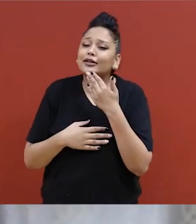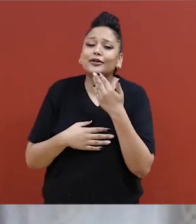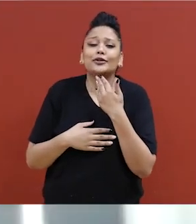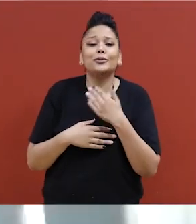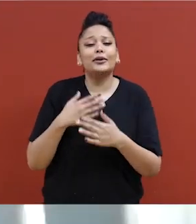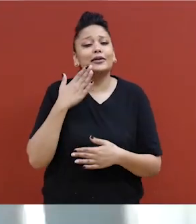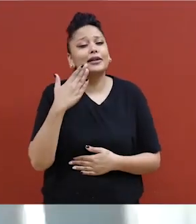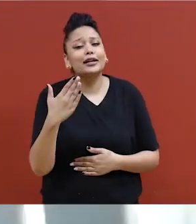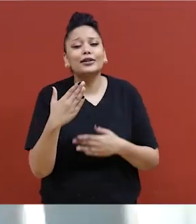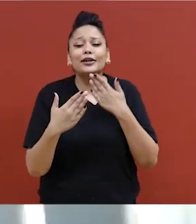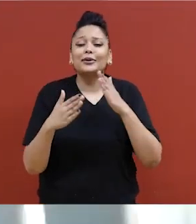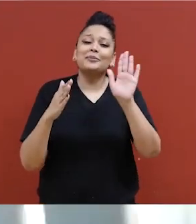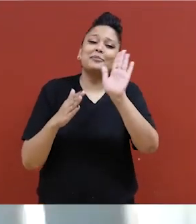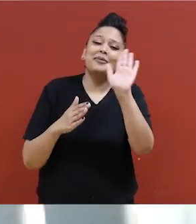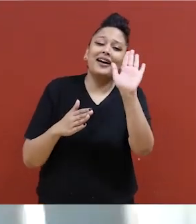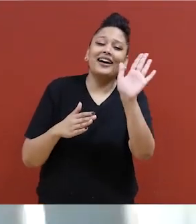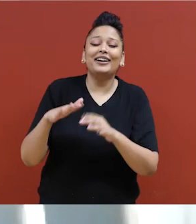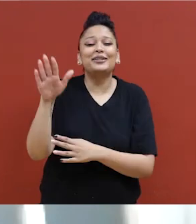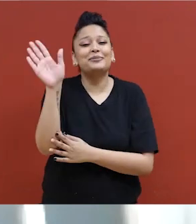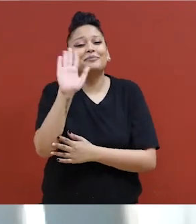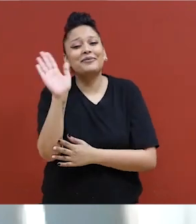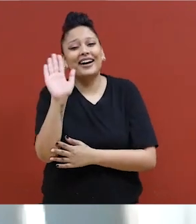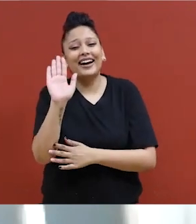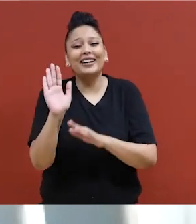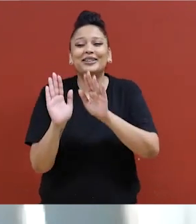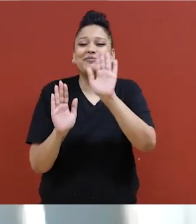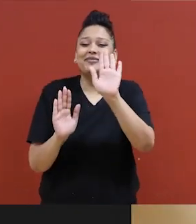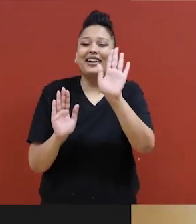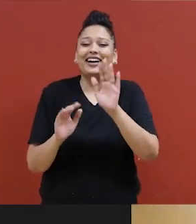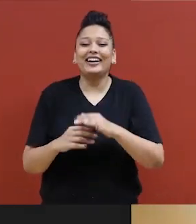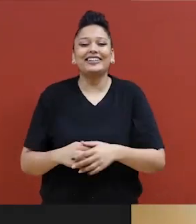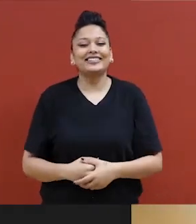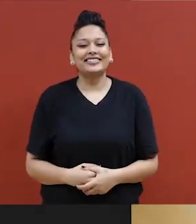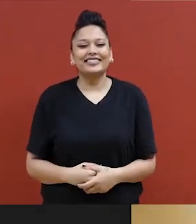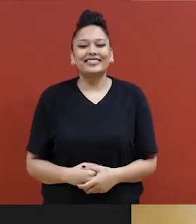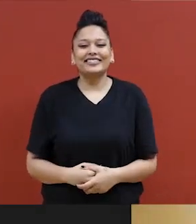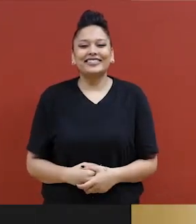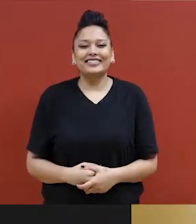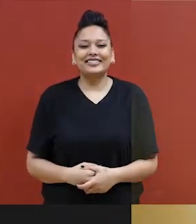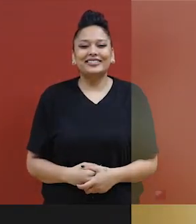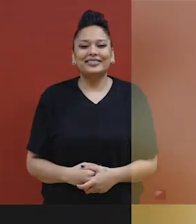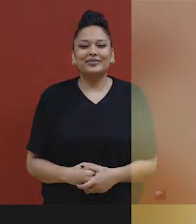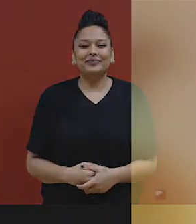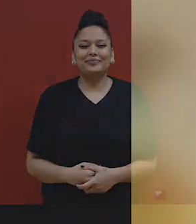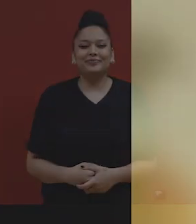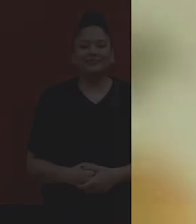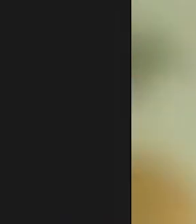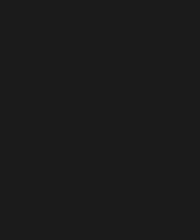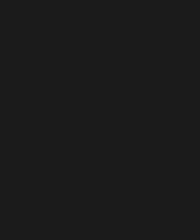Thank you. Bye. Bye, everybody. Bye. Bye.